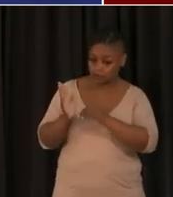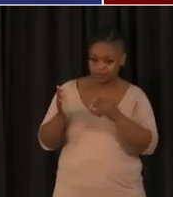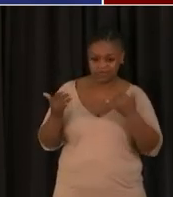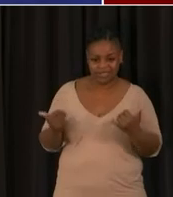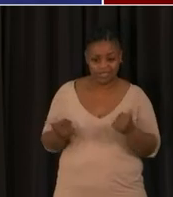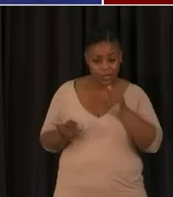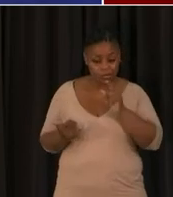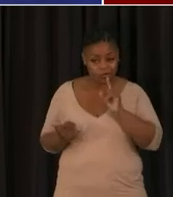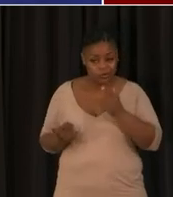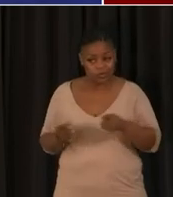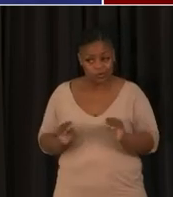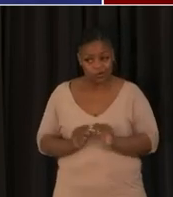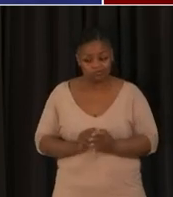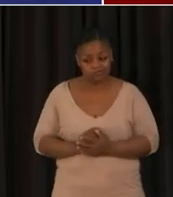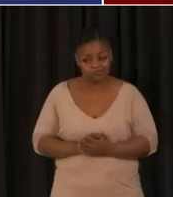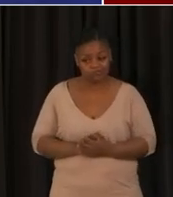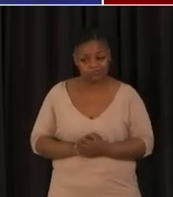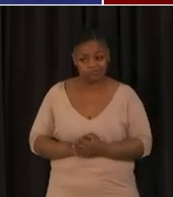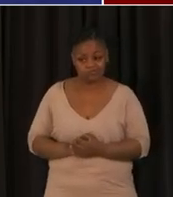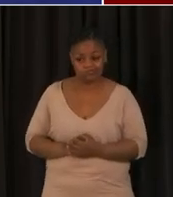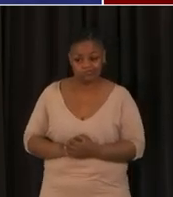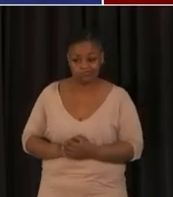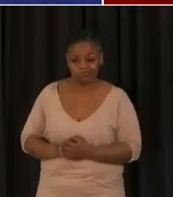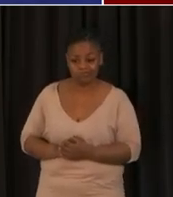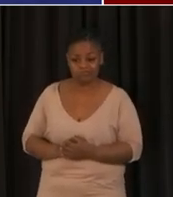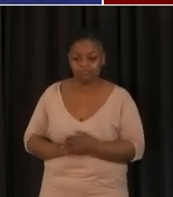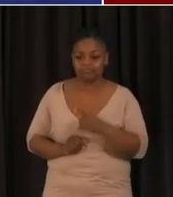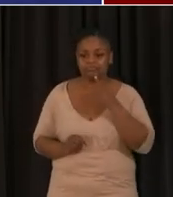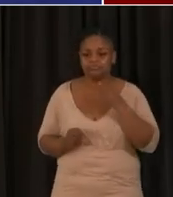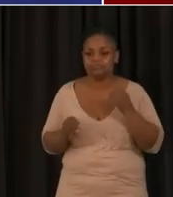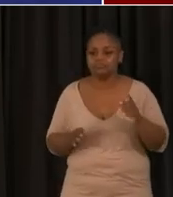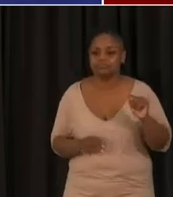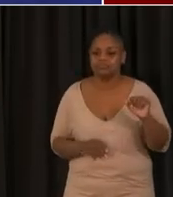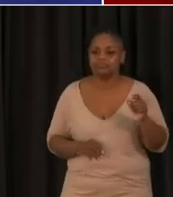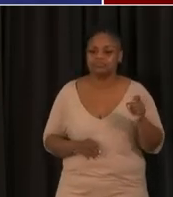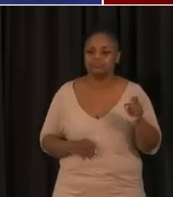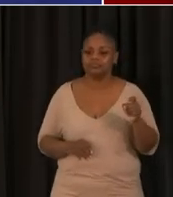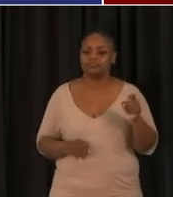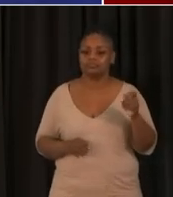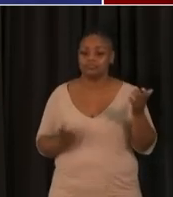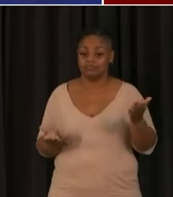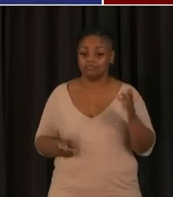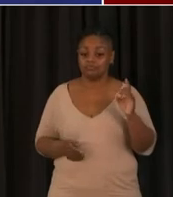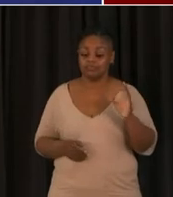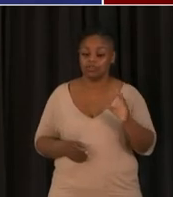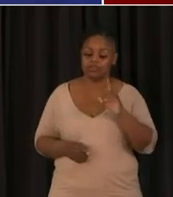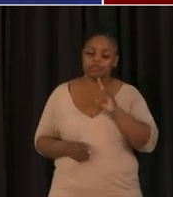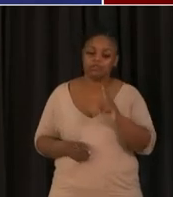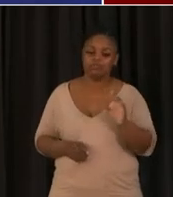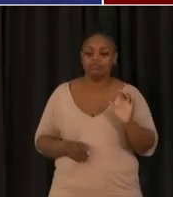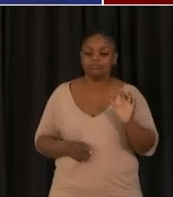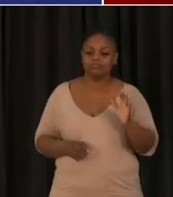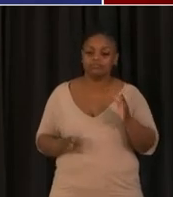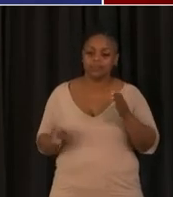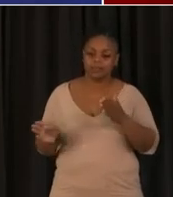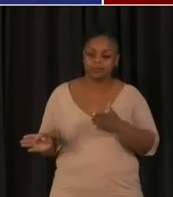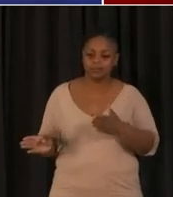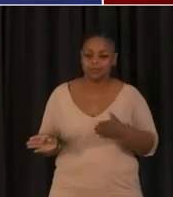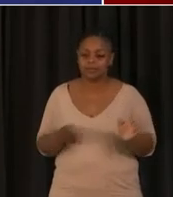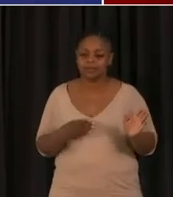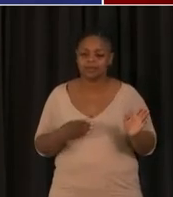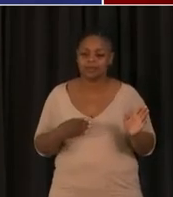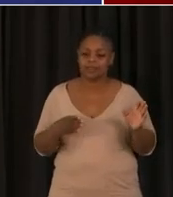savings. What we want to do is create habits, good financial habits, so an individual, like Alana said, can think about what